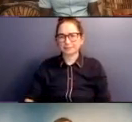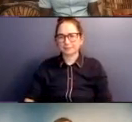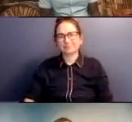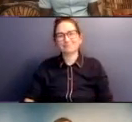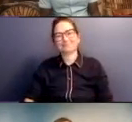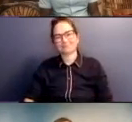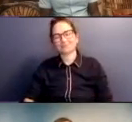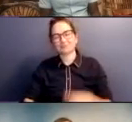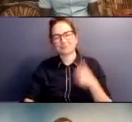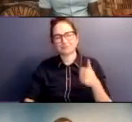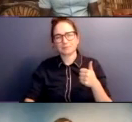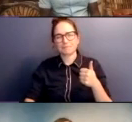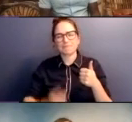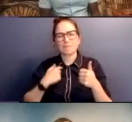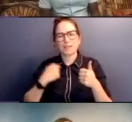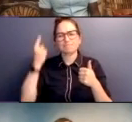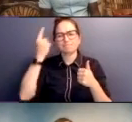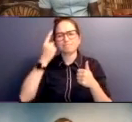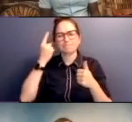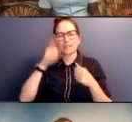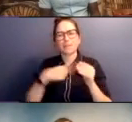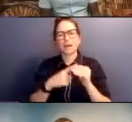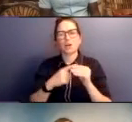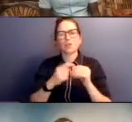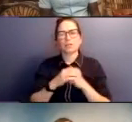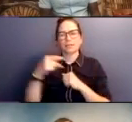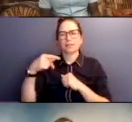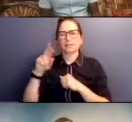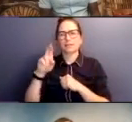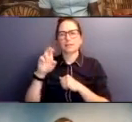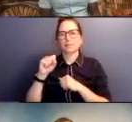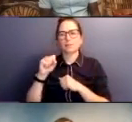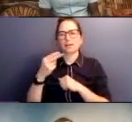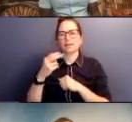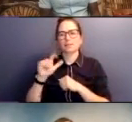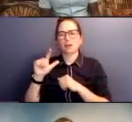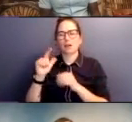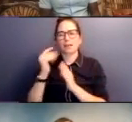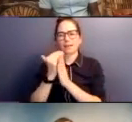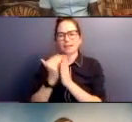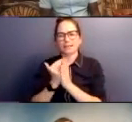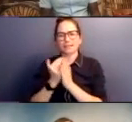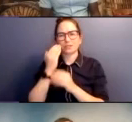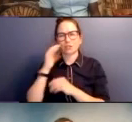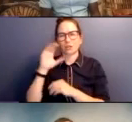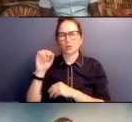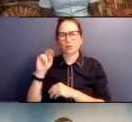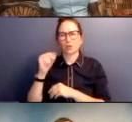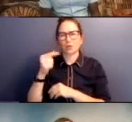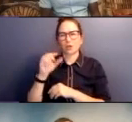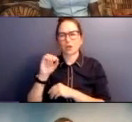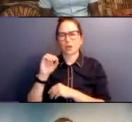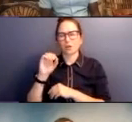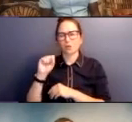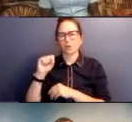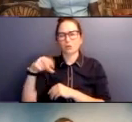Excellent. So I'm thinking about the Preservation Hall lesson, Congo Square. So if